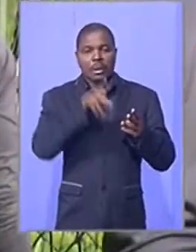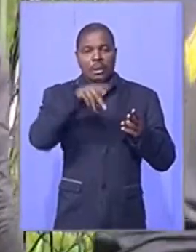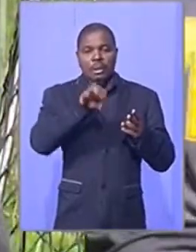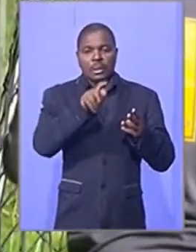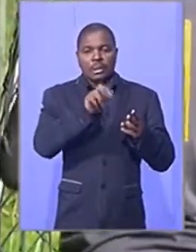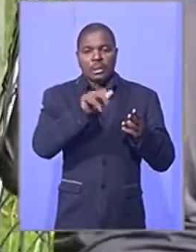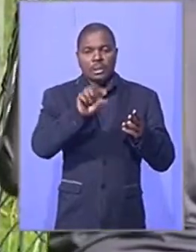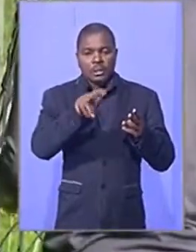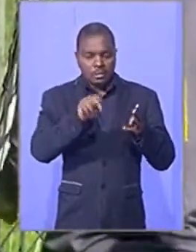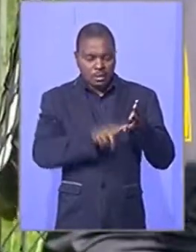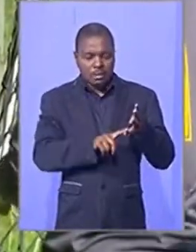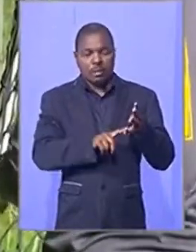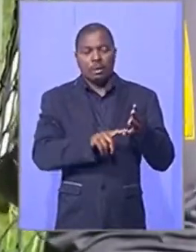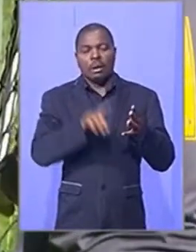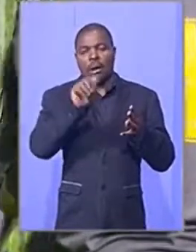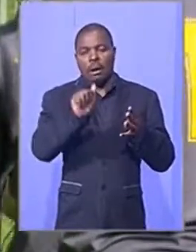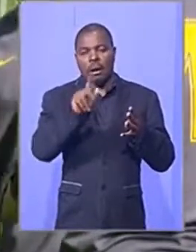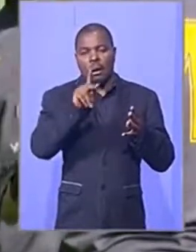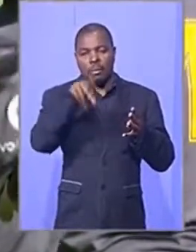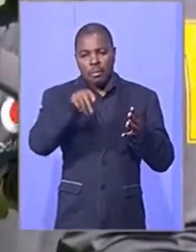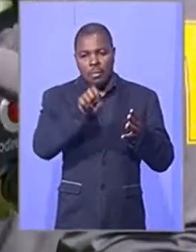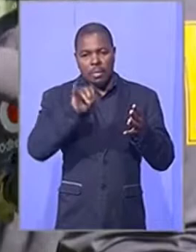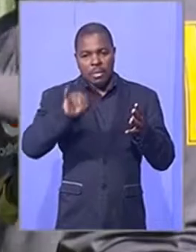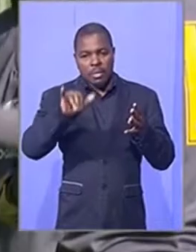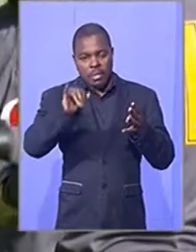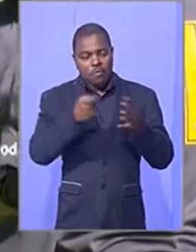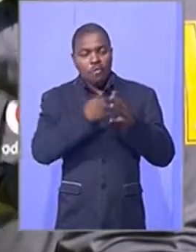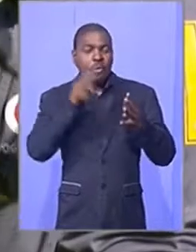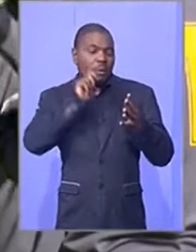Patterson, ishitana le Daniel Akpei go tswa ka